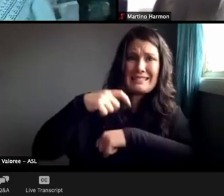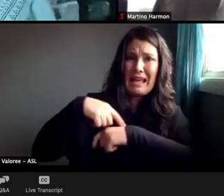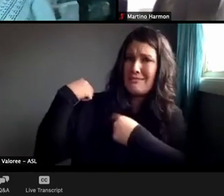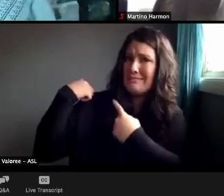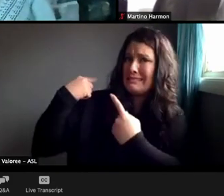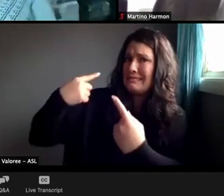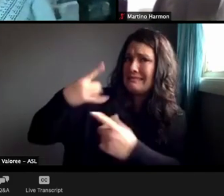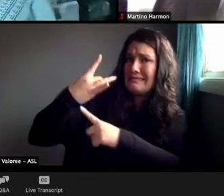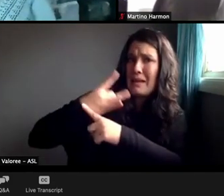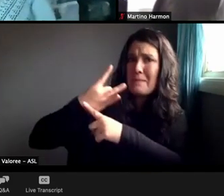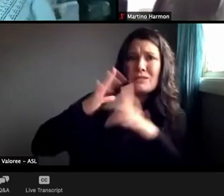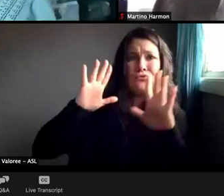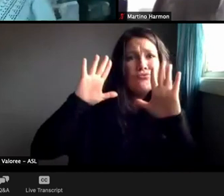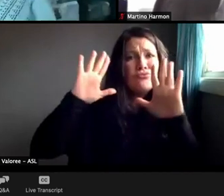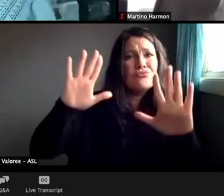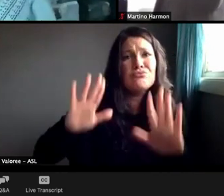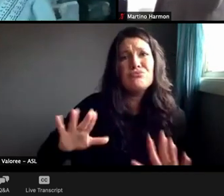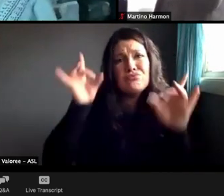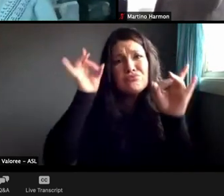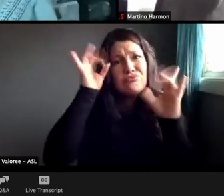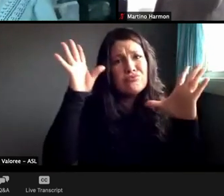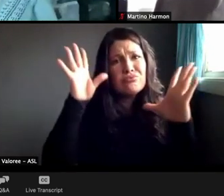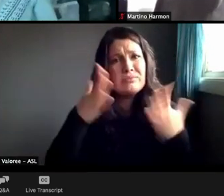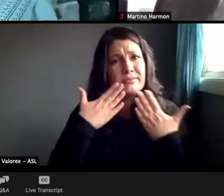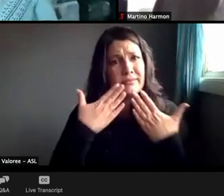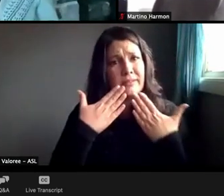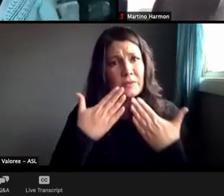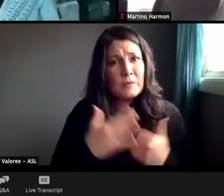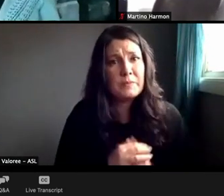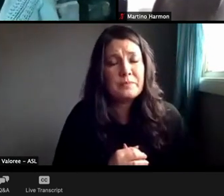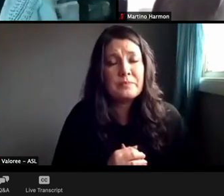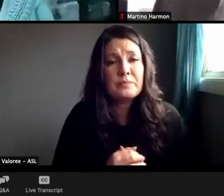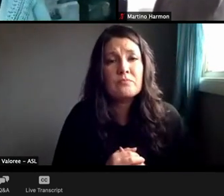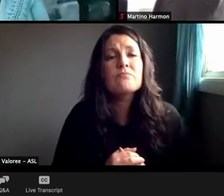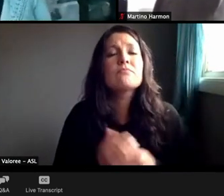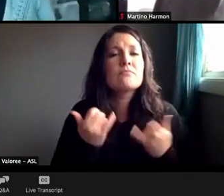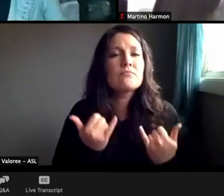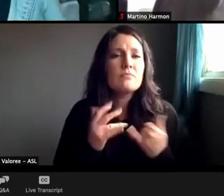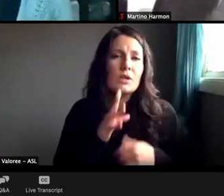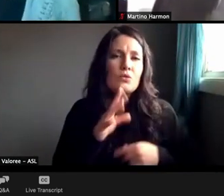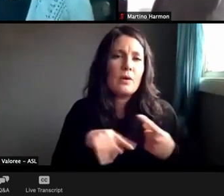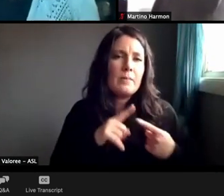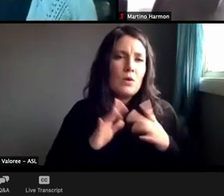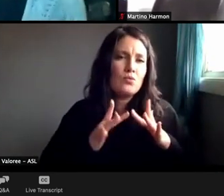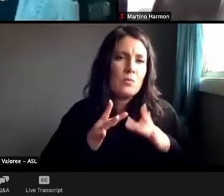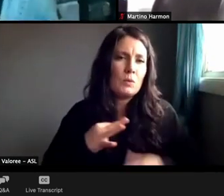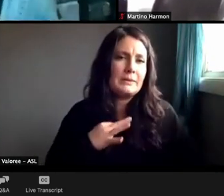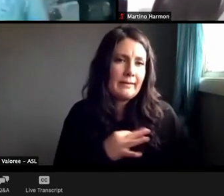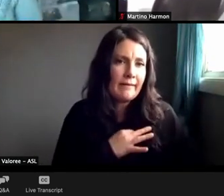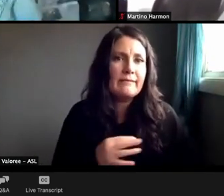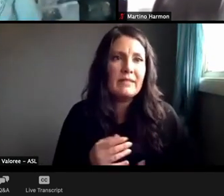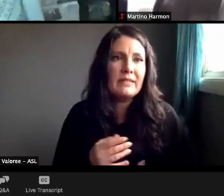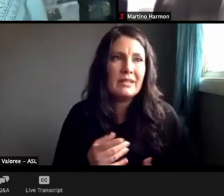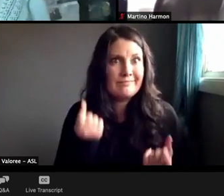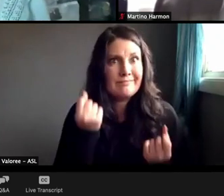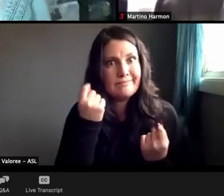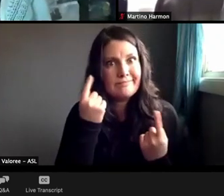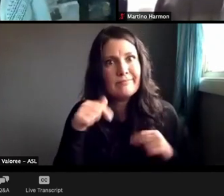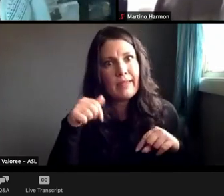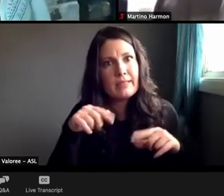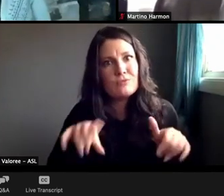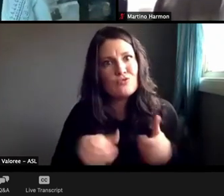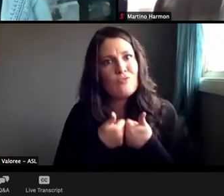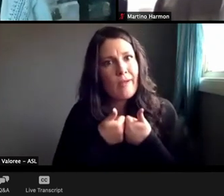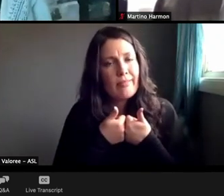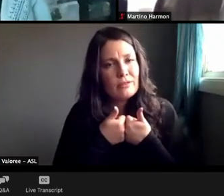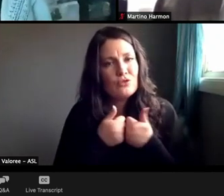starting off with remote work, I want to talk about that for a moment. We know that this is continues to be one of the biggest challenges for many individuals